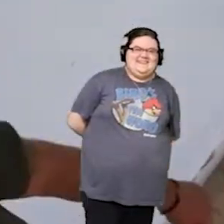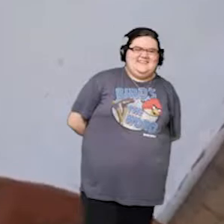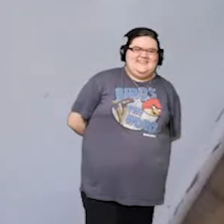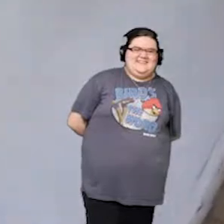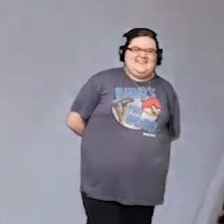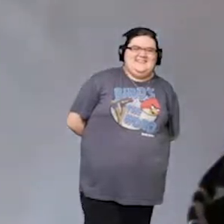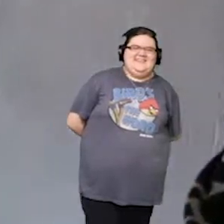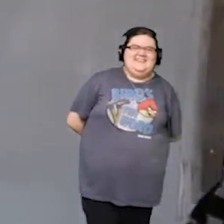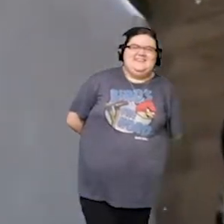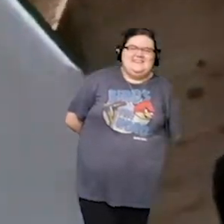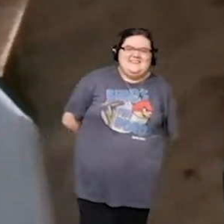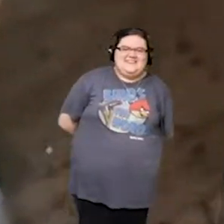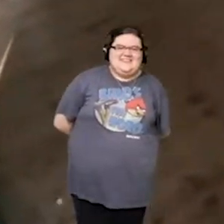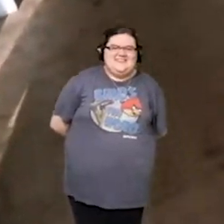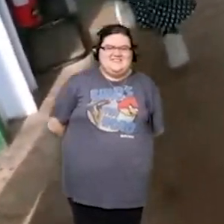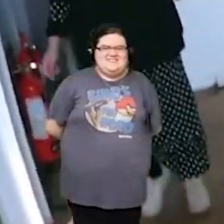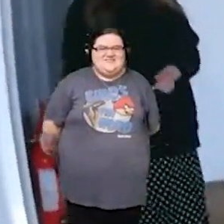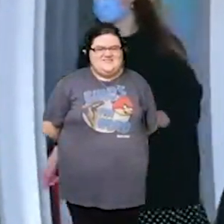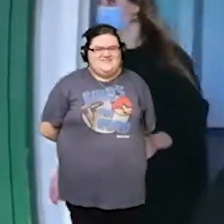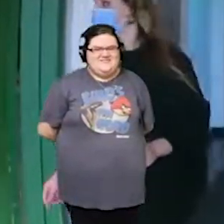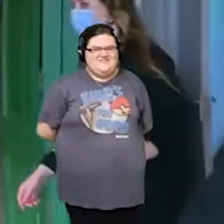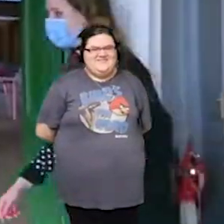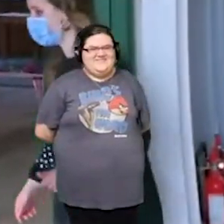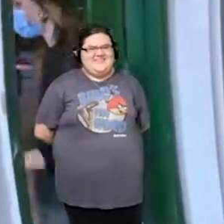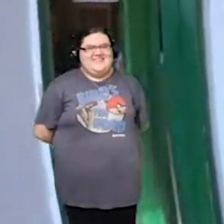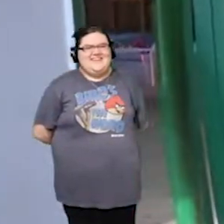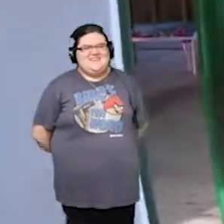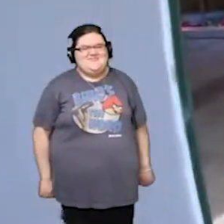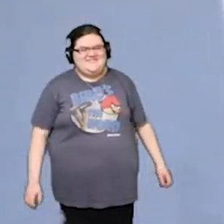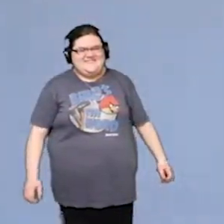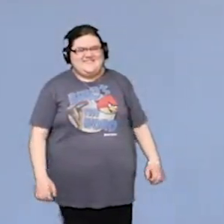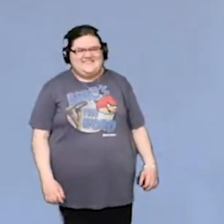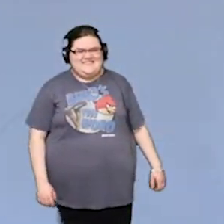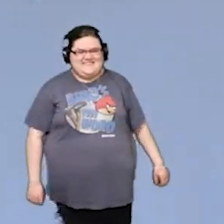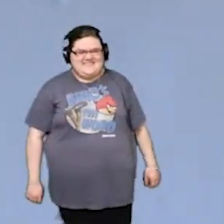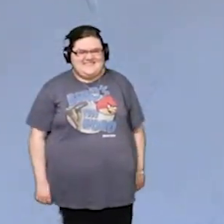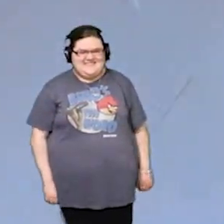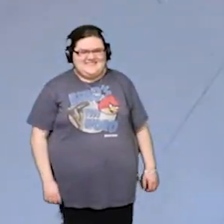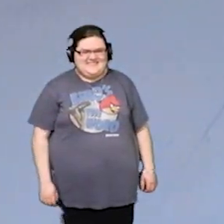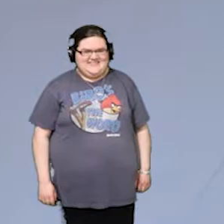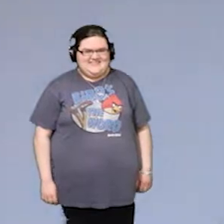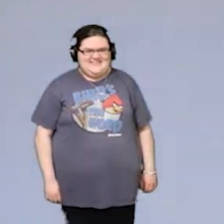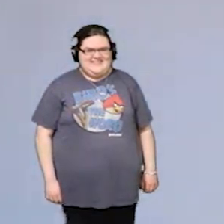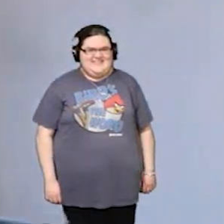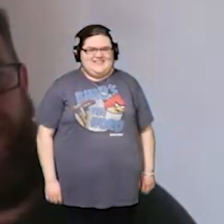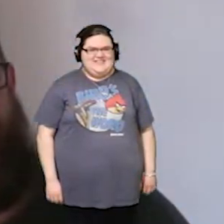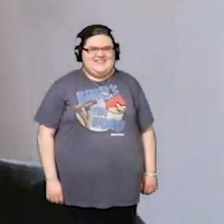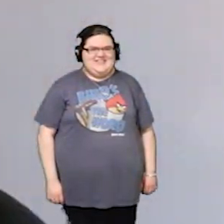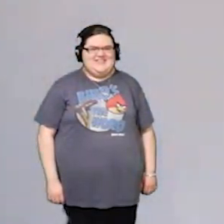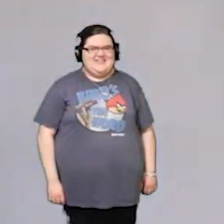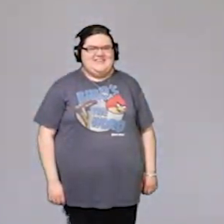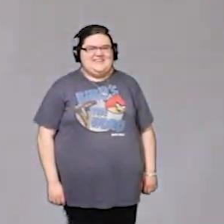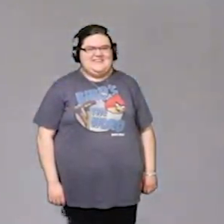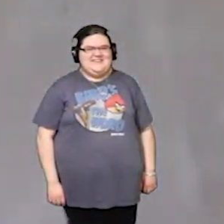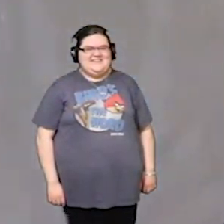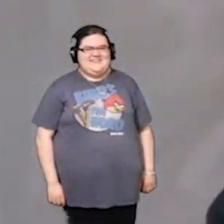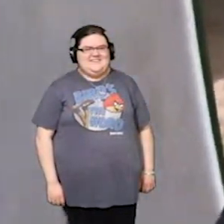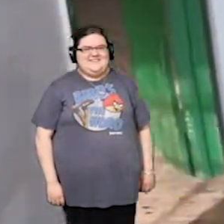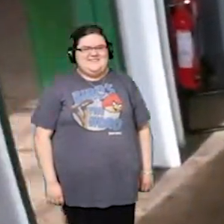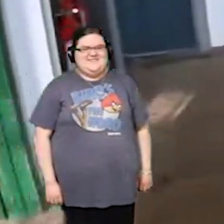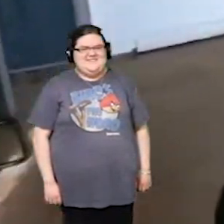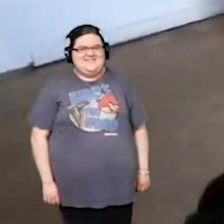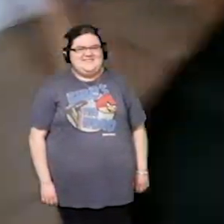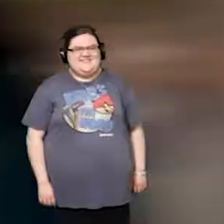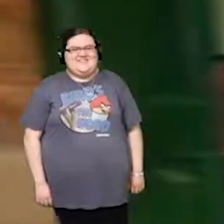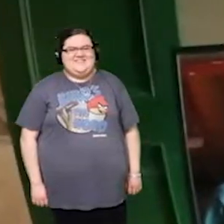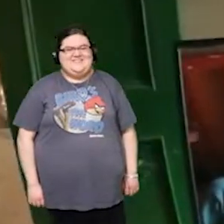Do we just show the viewers? I mean, they've seen it, but I haven't seen it properly. It kind of looks like someone ran over me